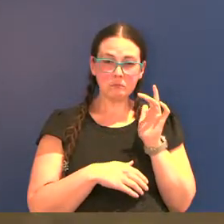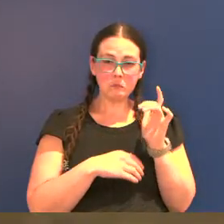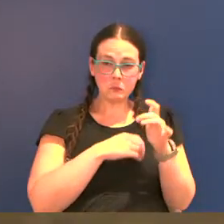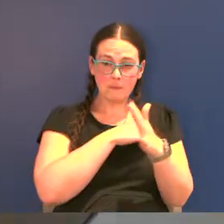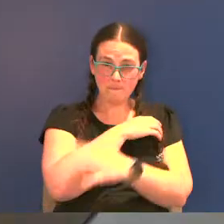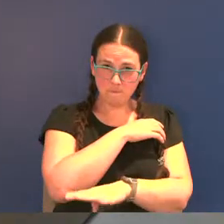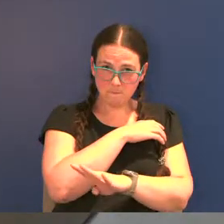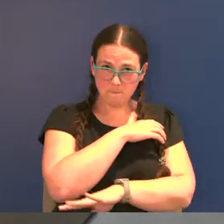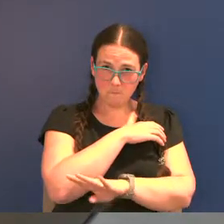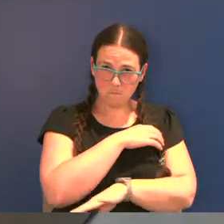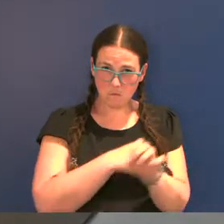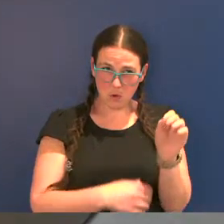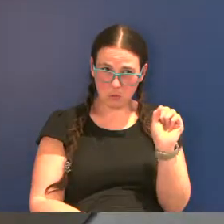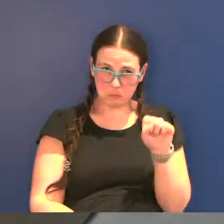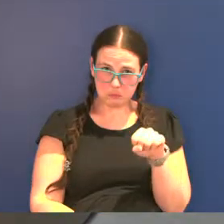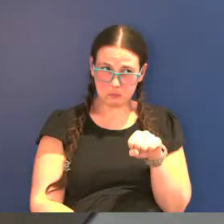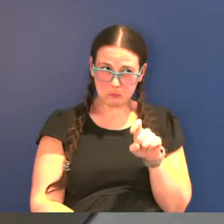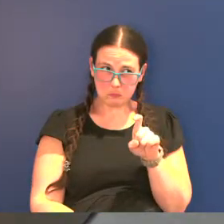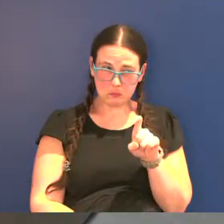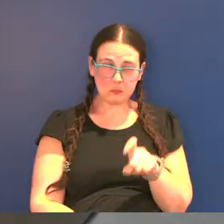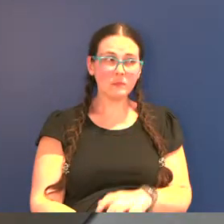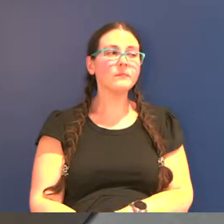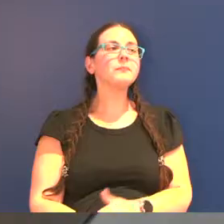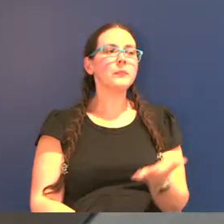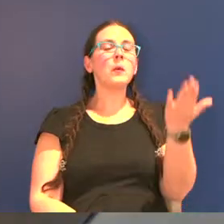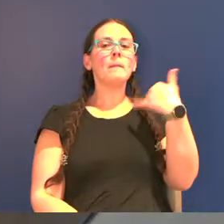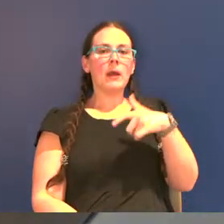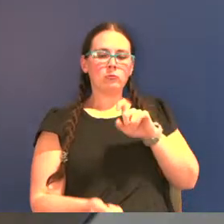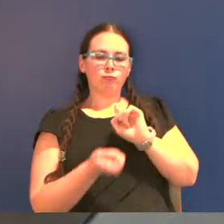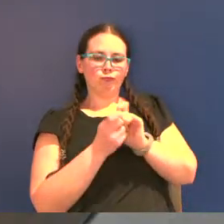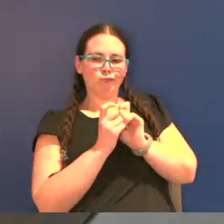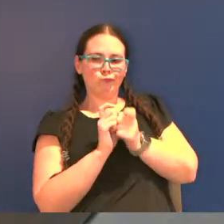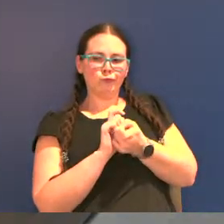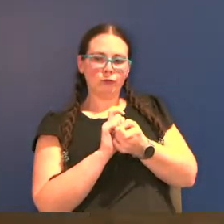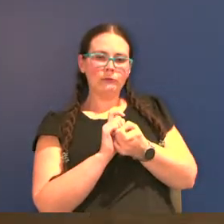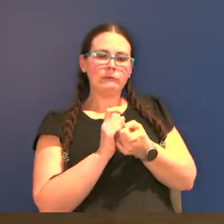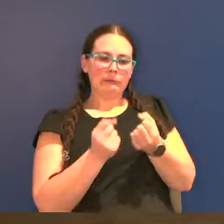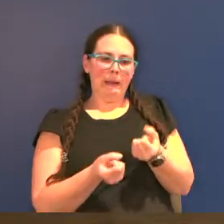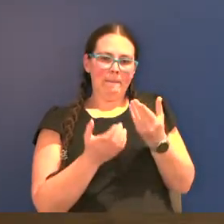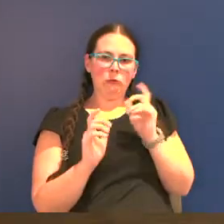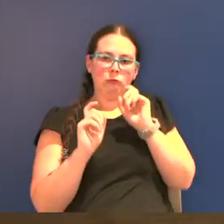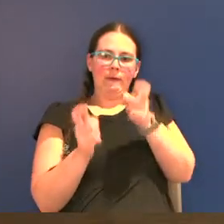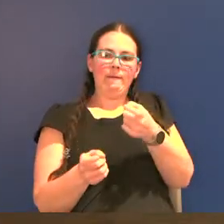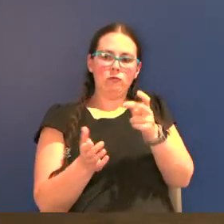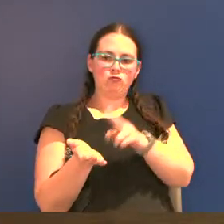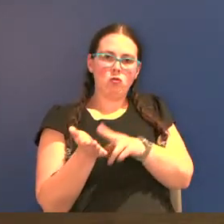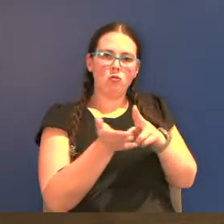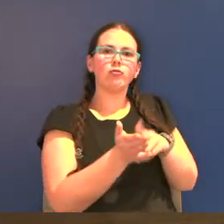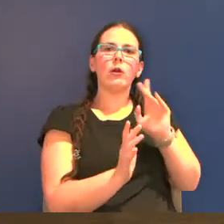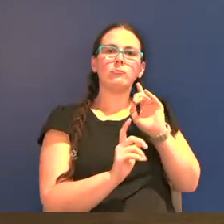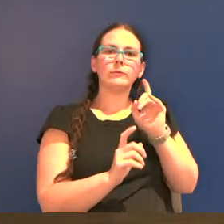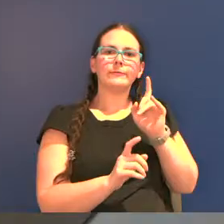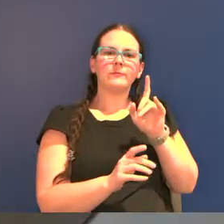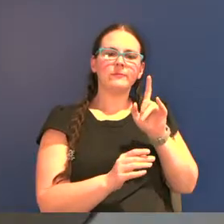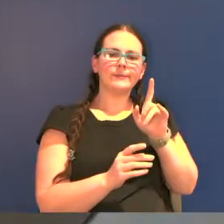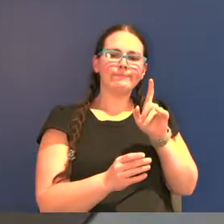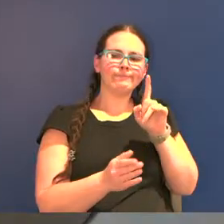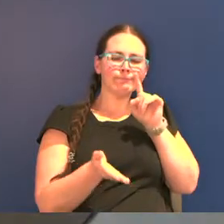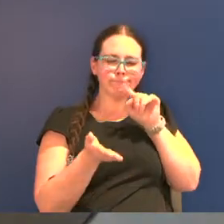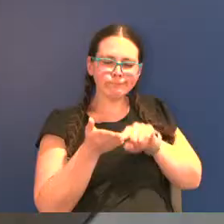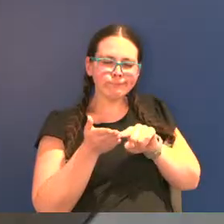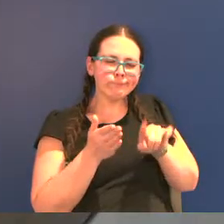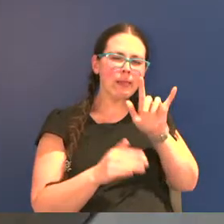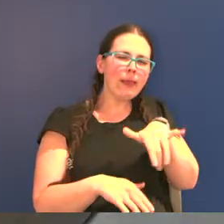in the past, what we did is we adjusted what we gave our contractors. We revisited that in the fall. Okay, so it'll